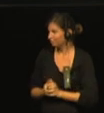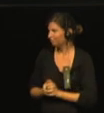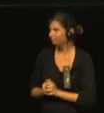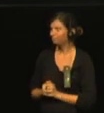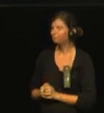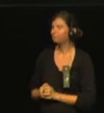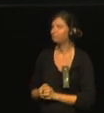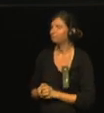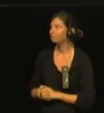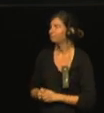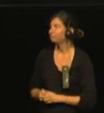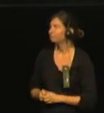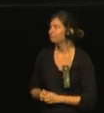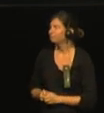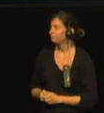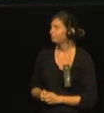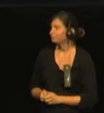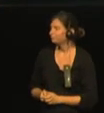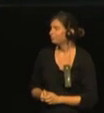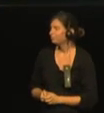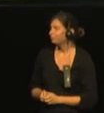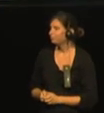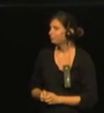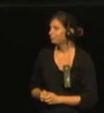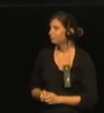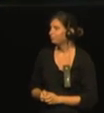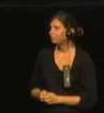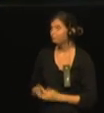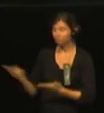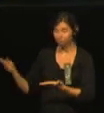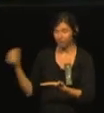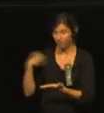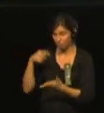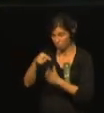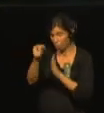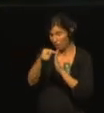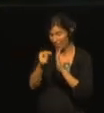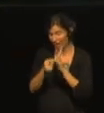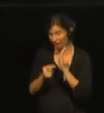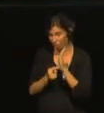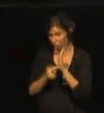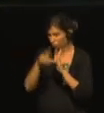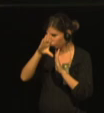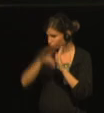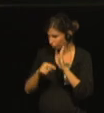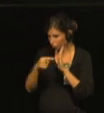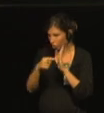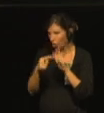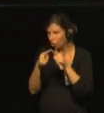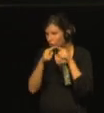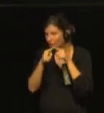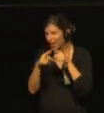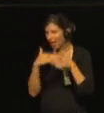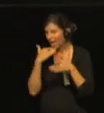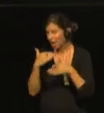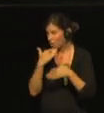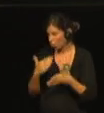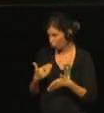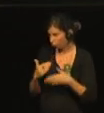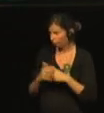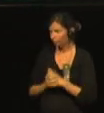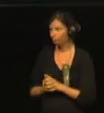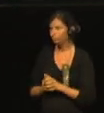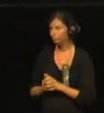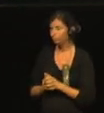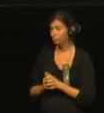So all these indicators, they have something in common. It is that they all refer